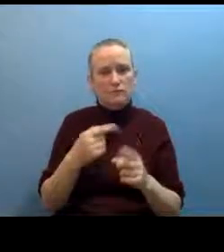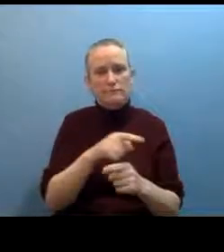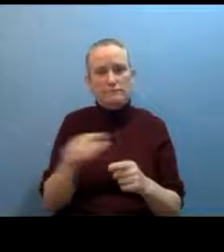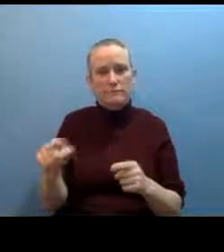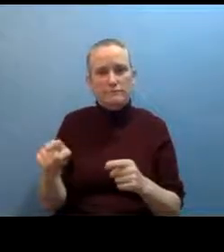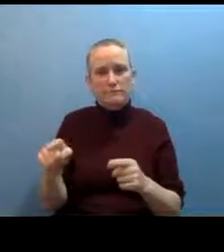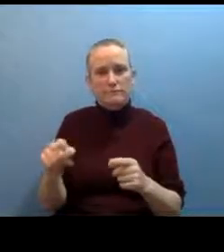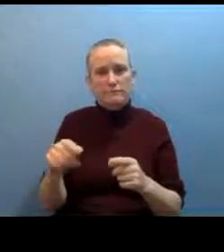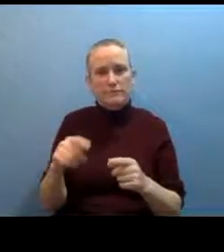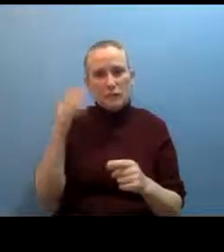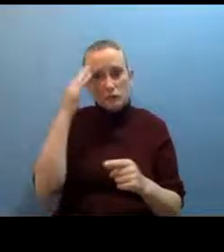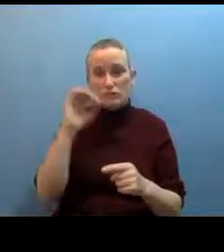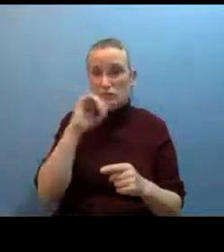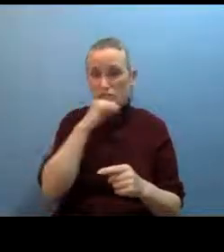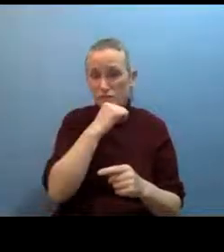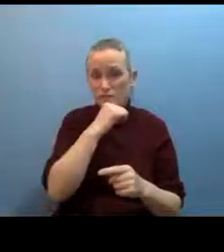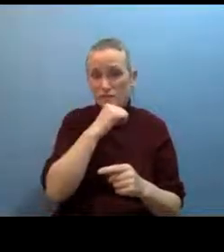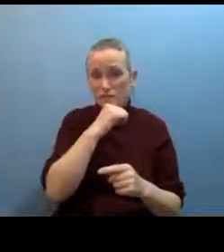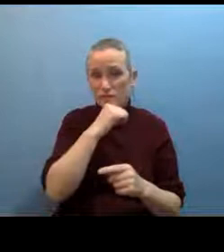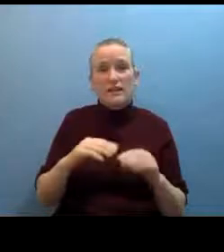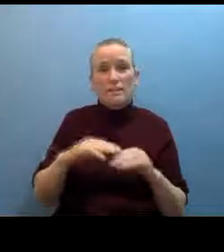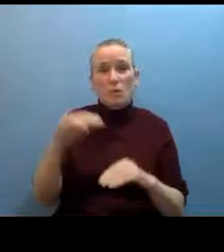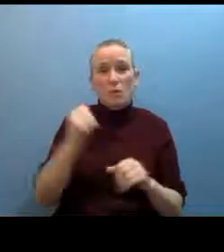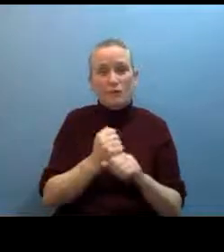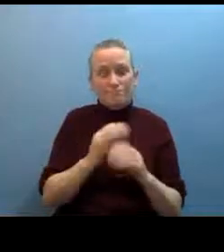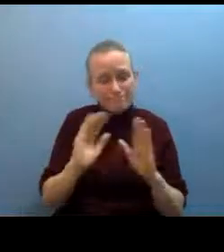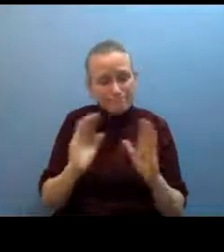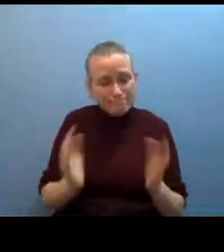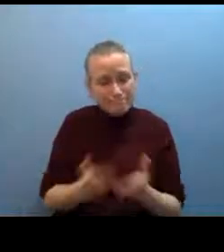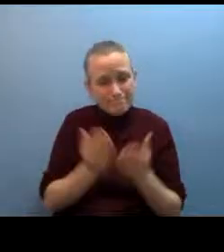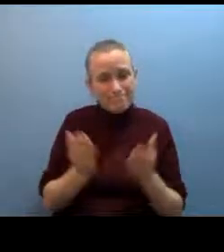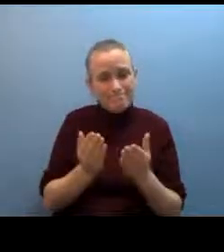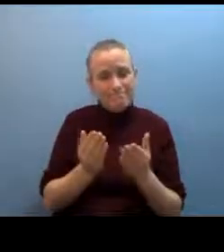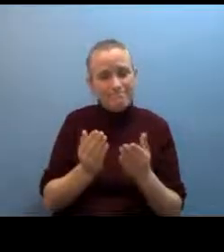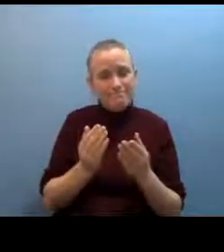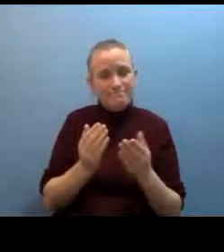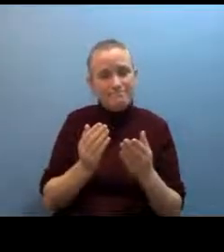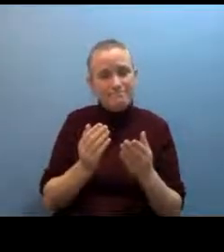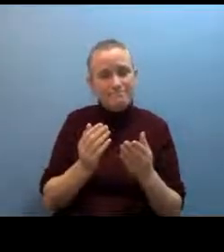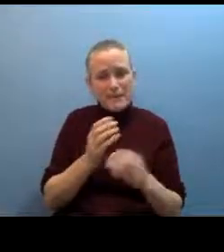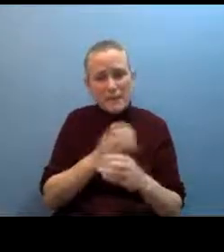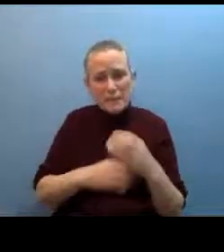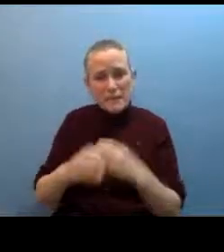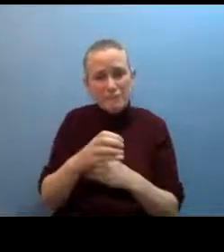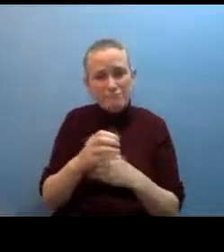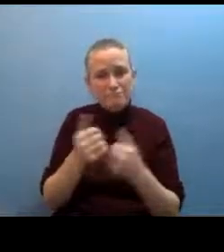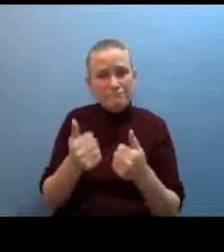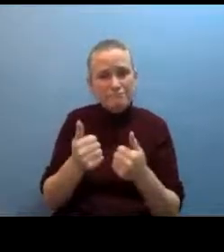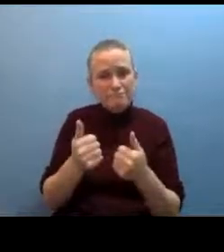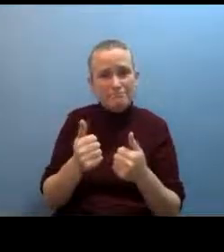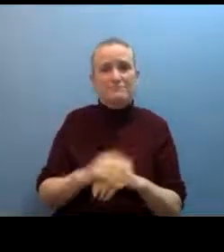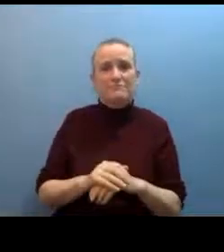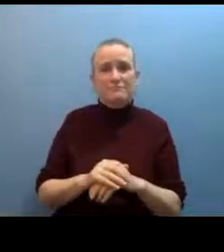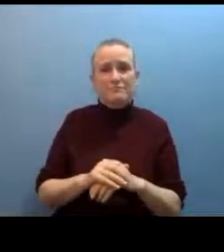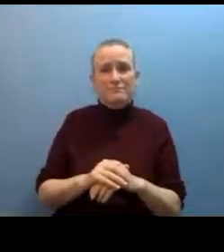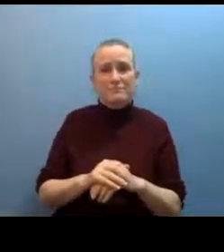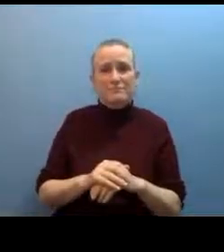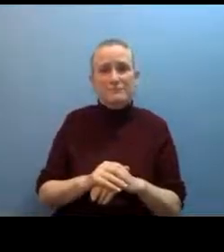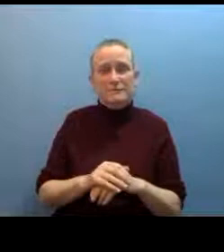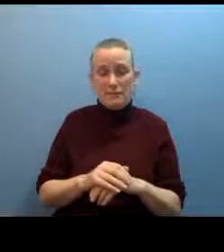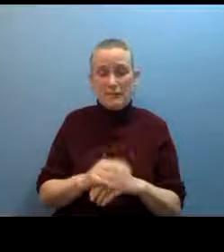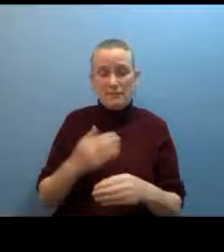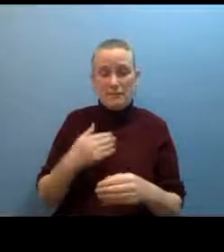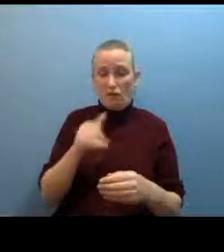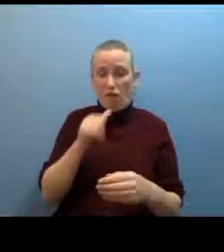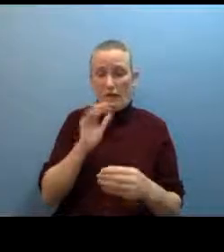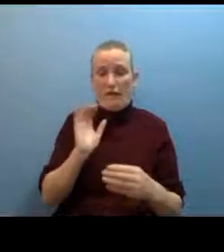so tough. It's more about providing reassurance and empathizing, and you know, just saying that because you don't fit in, it's nothing